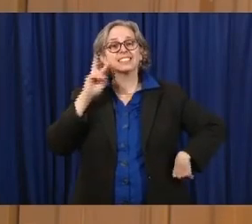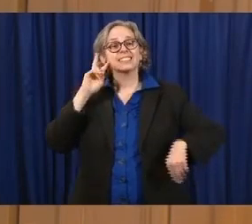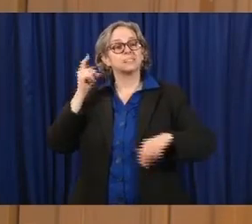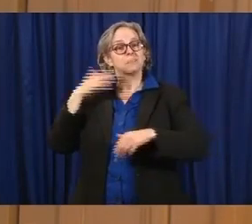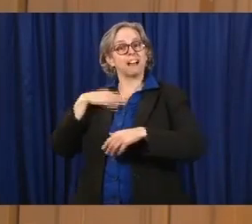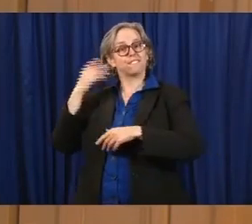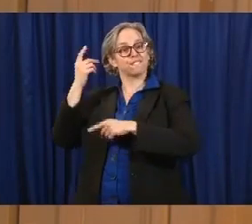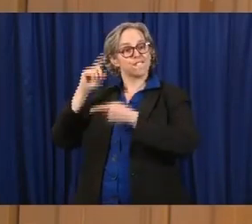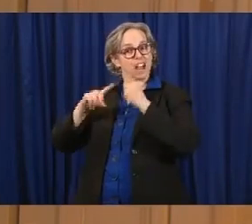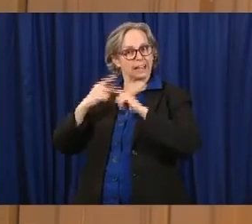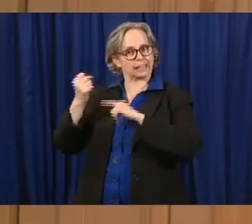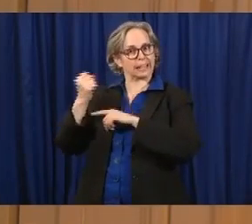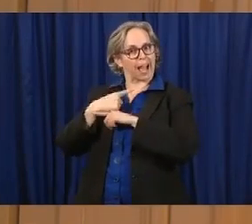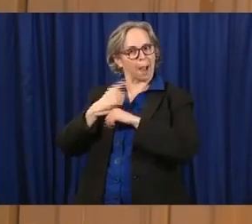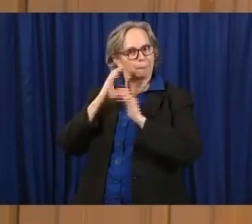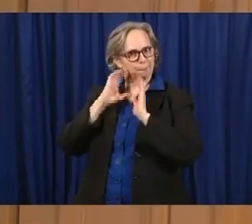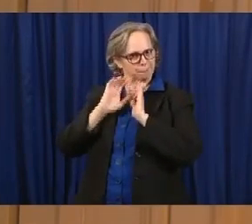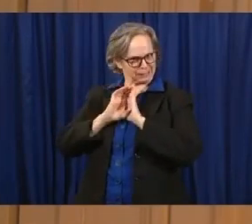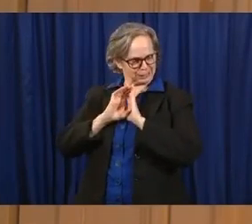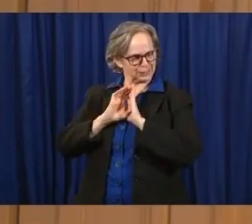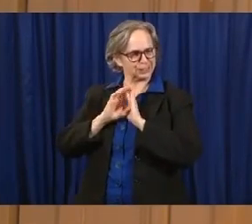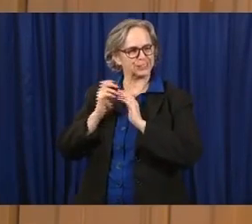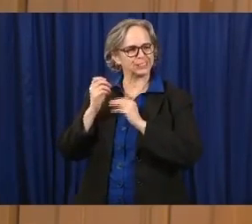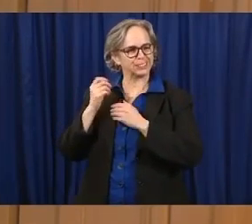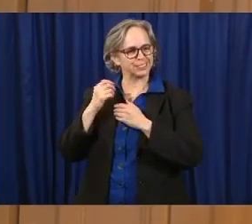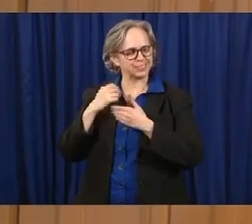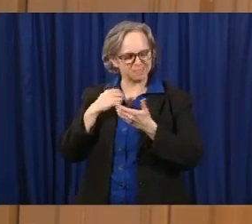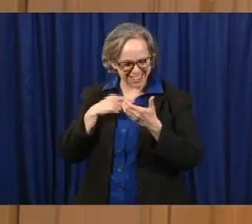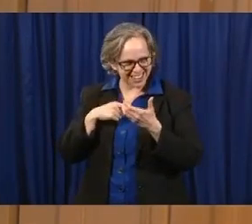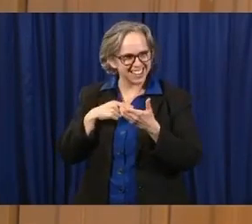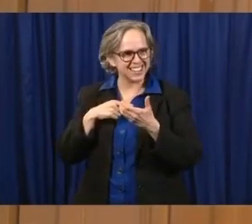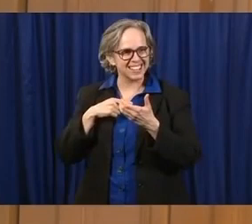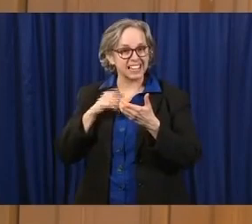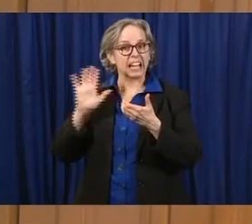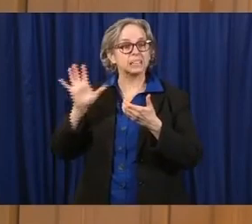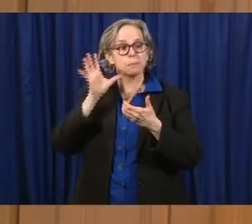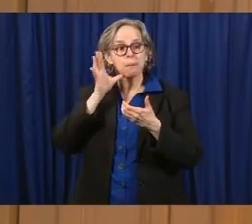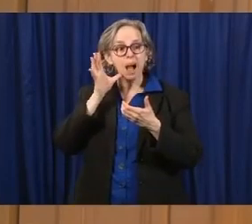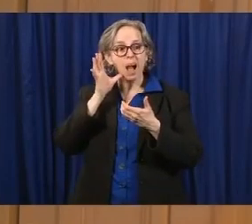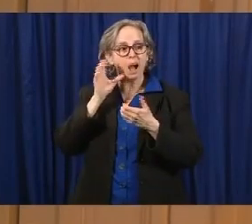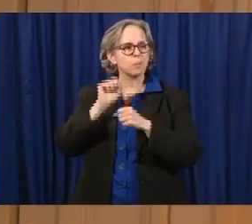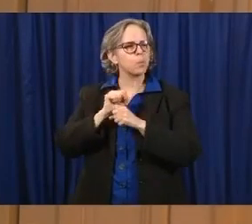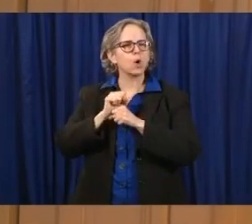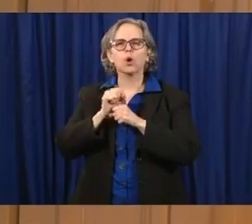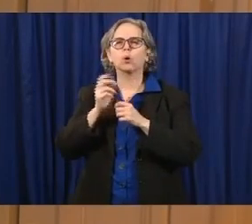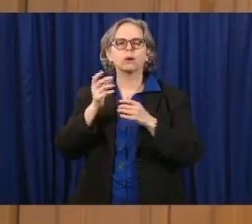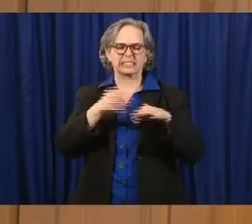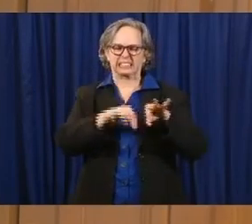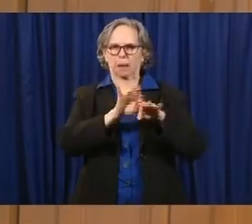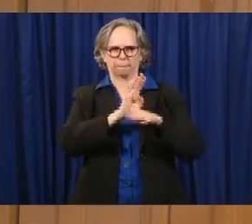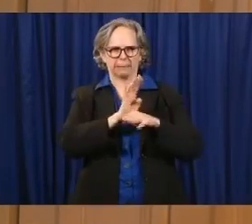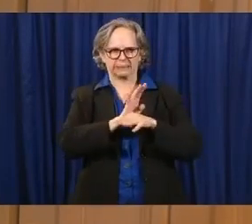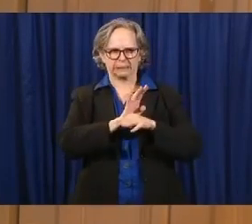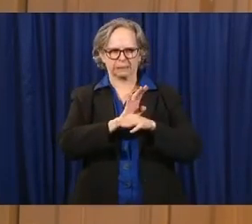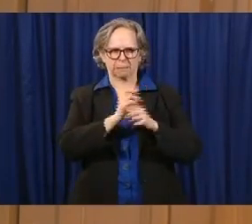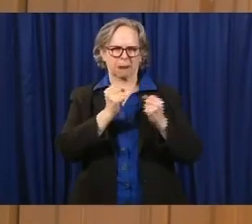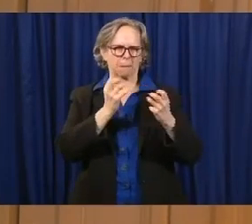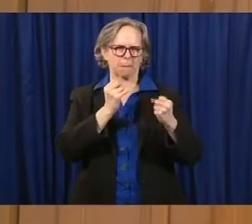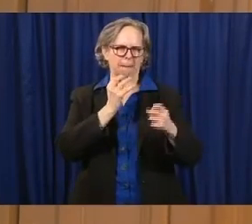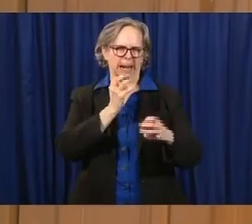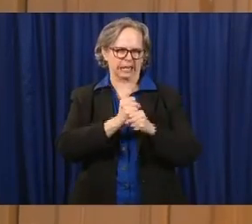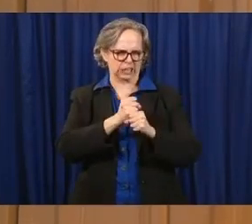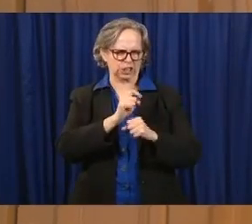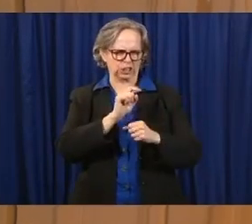The mom is in an essential business and is working extraordinary hours, and dad is at home